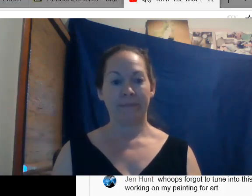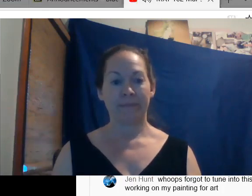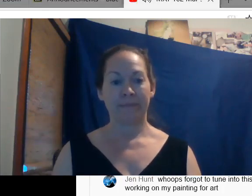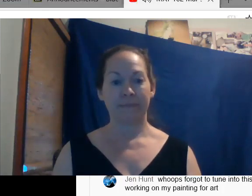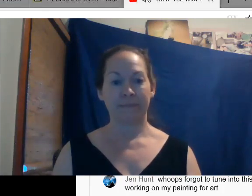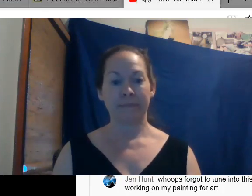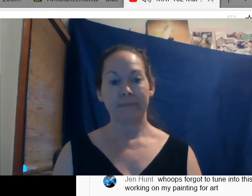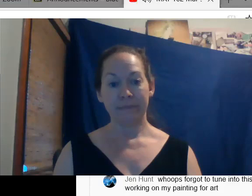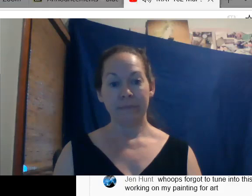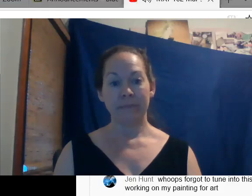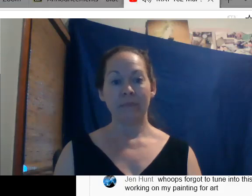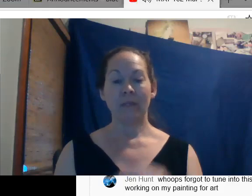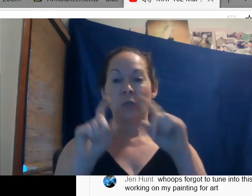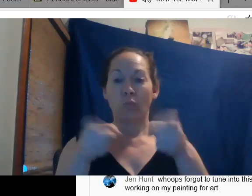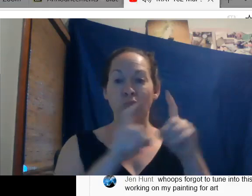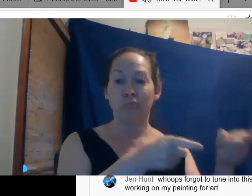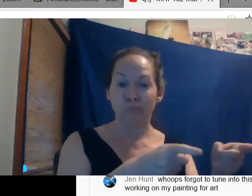So I'll put my 2 factors together,